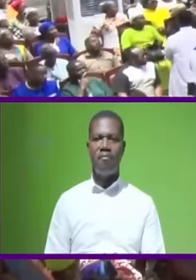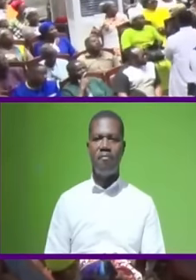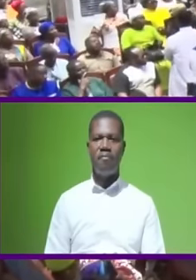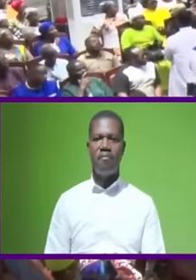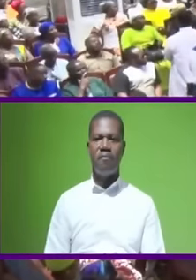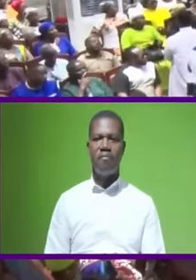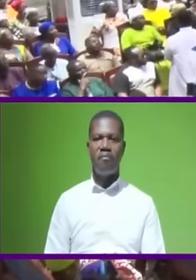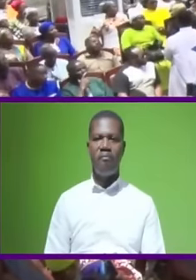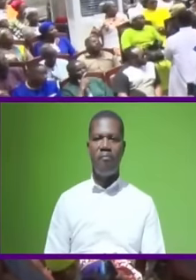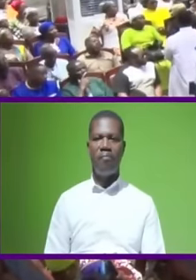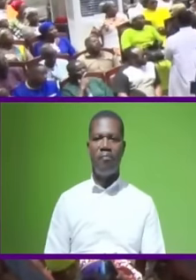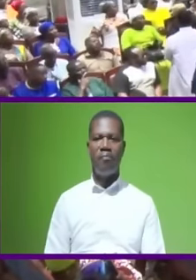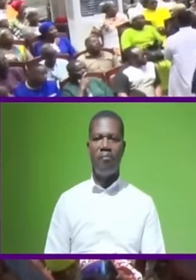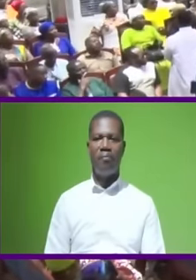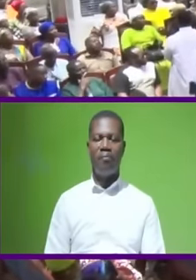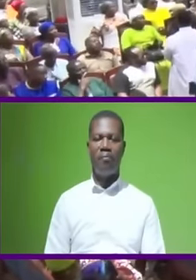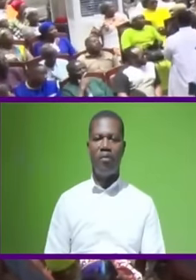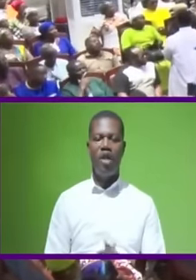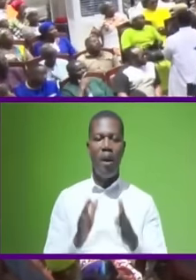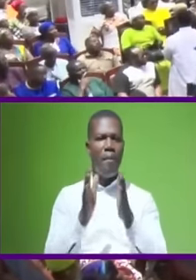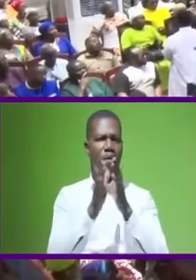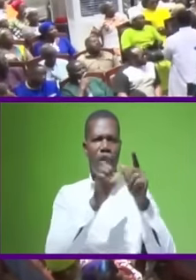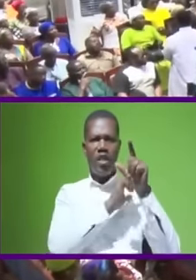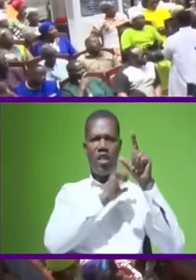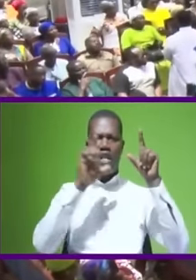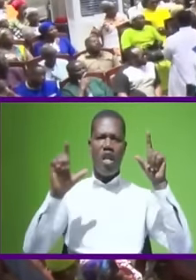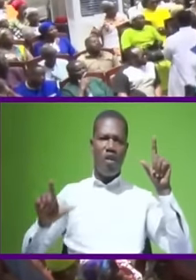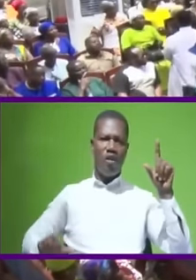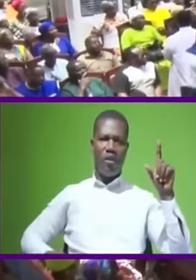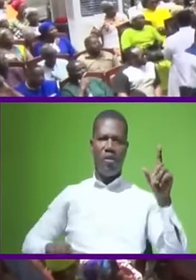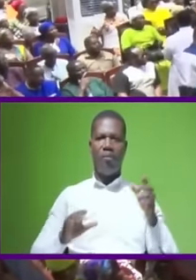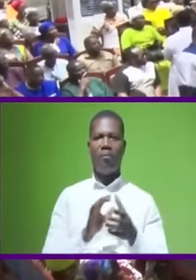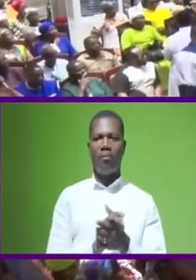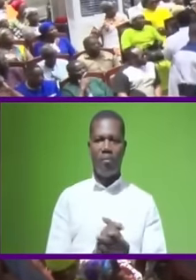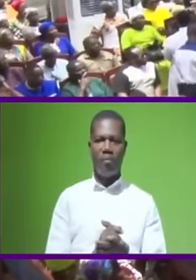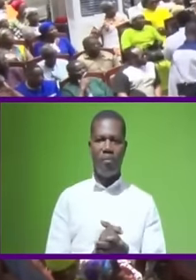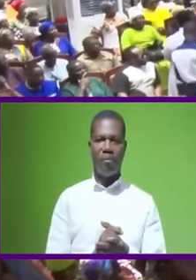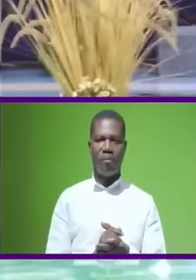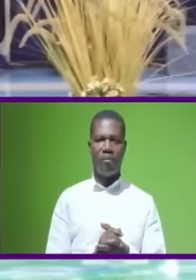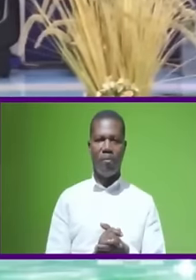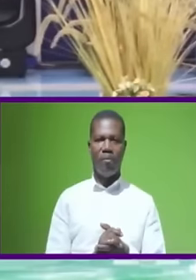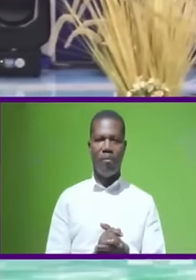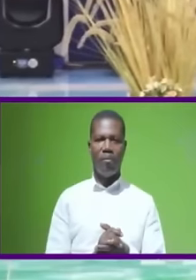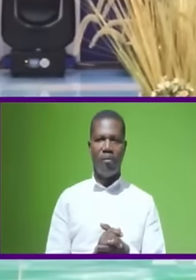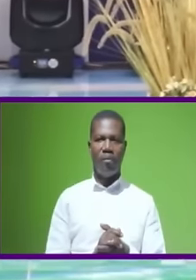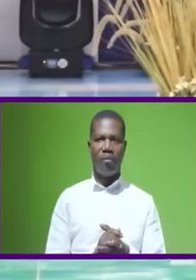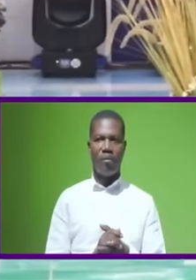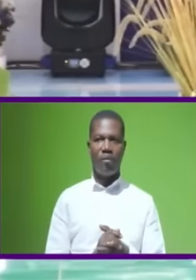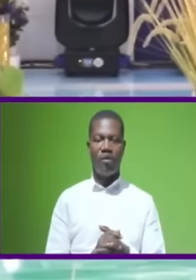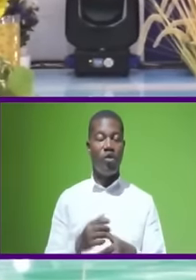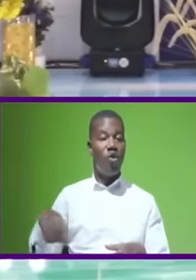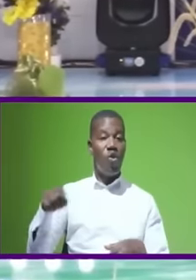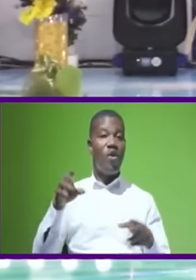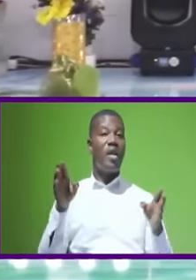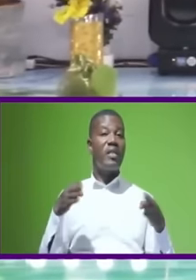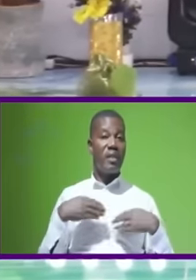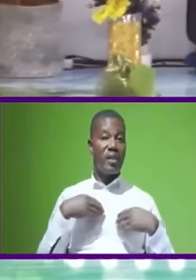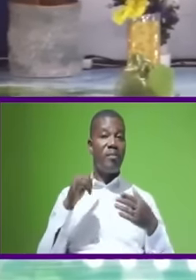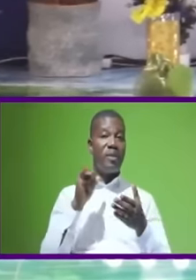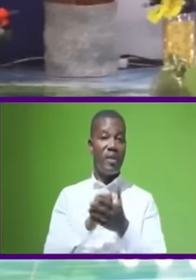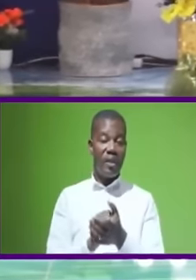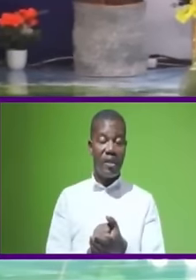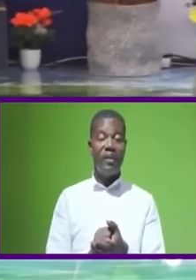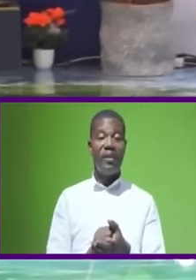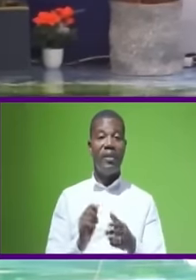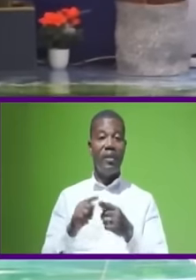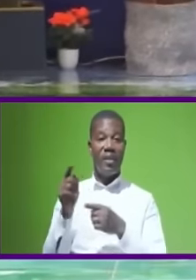heed to him. Praise the Lord. Hallelujah. Na yagia to Musa da panchira ni